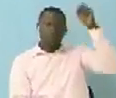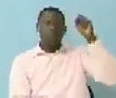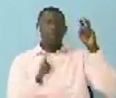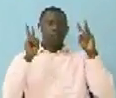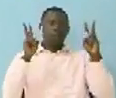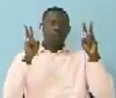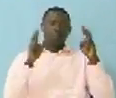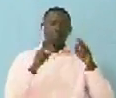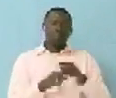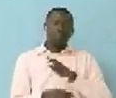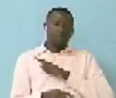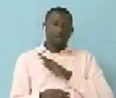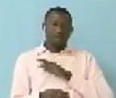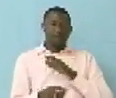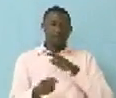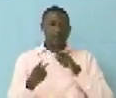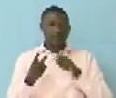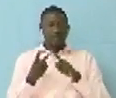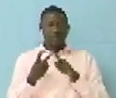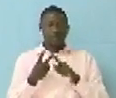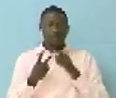We have also established